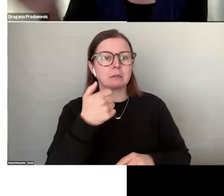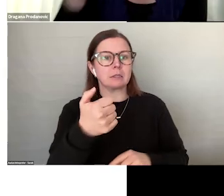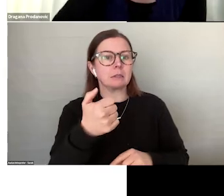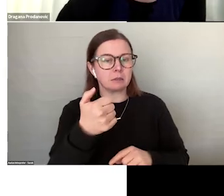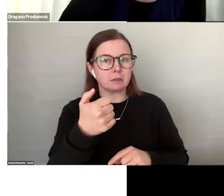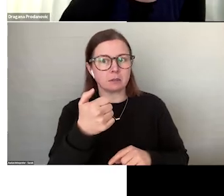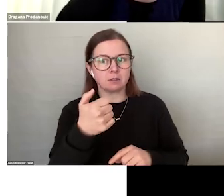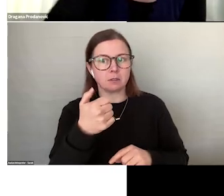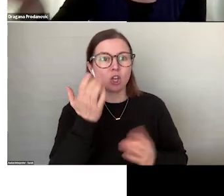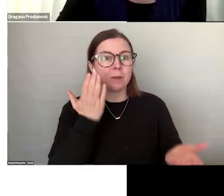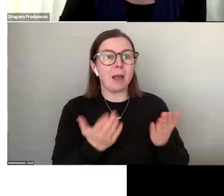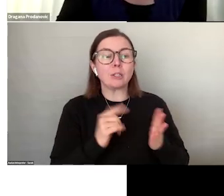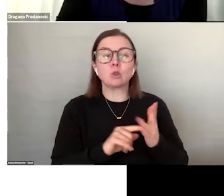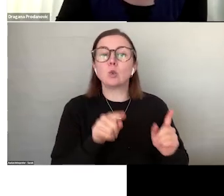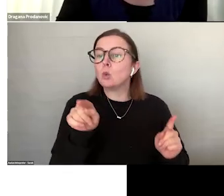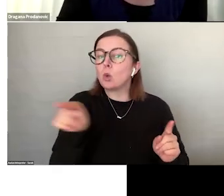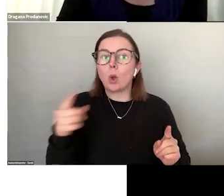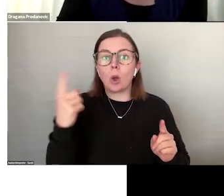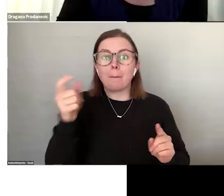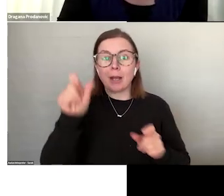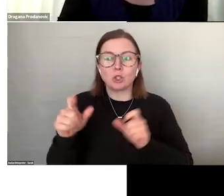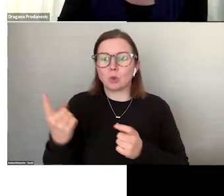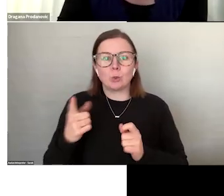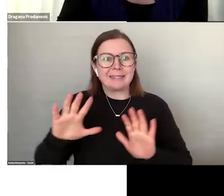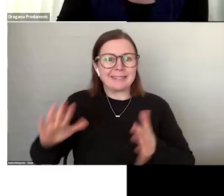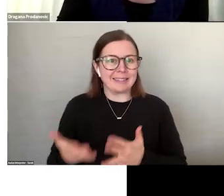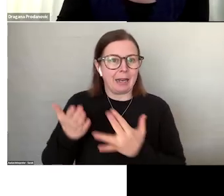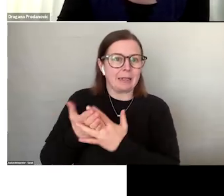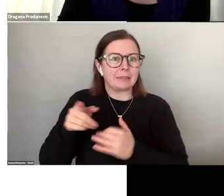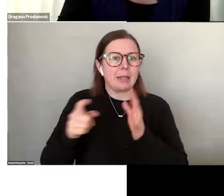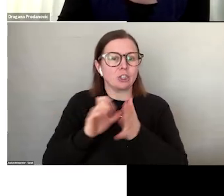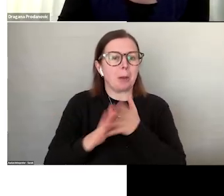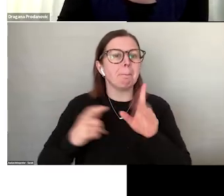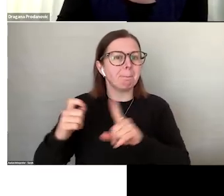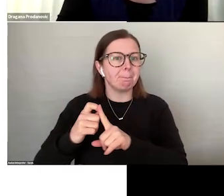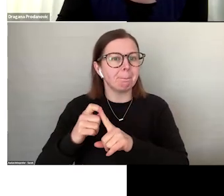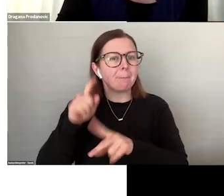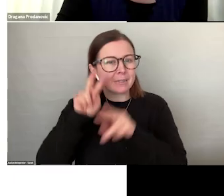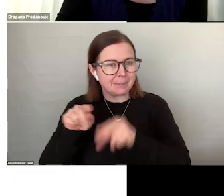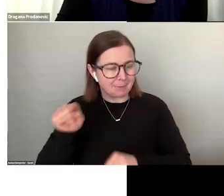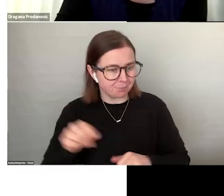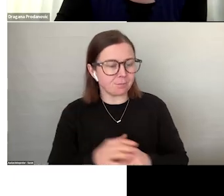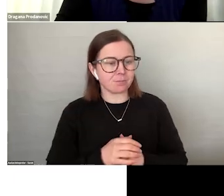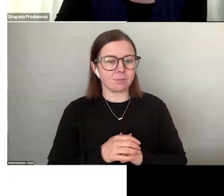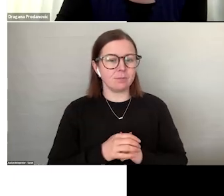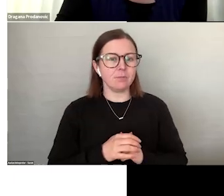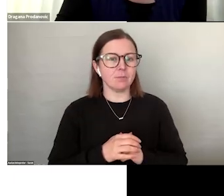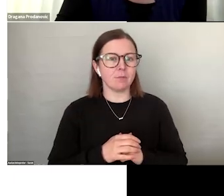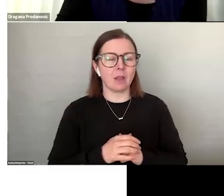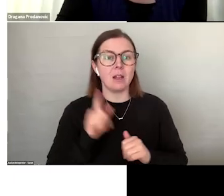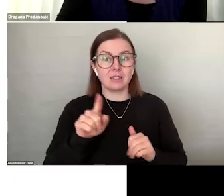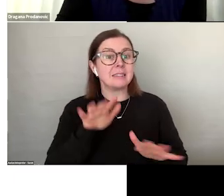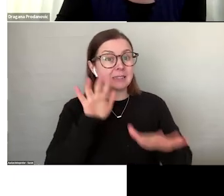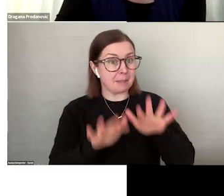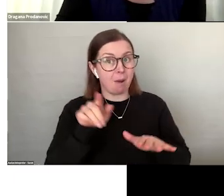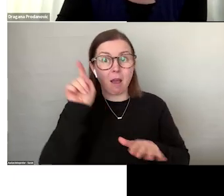compared to patients where the CHAP wasn't used. And this is a really similar result in other